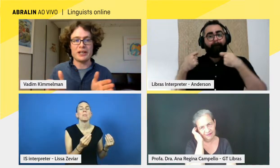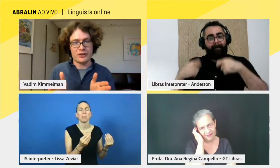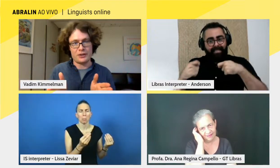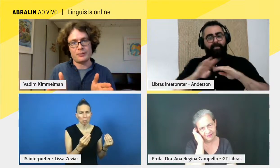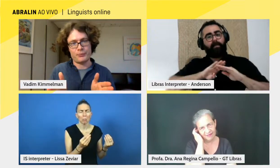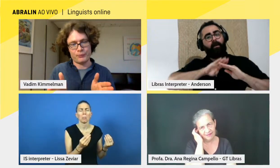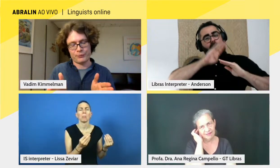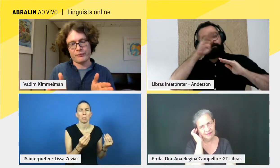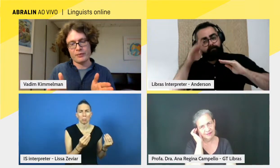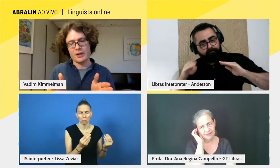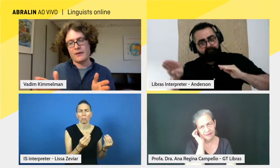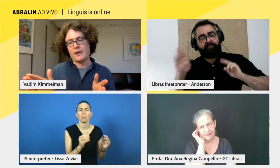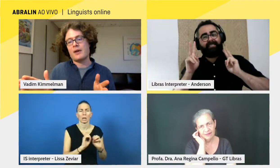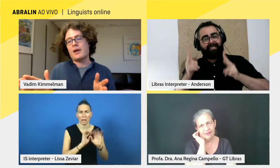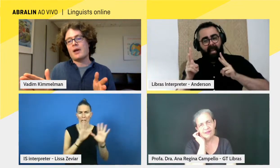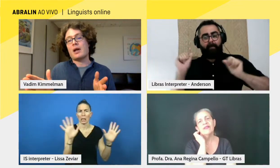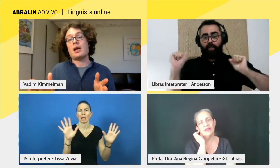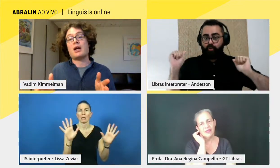prosodically together.